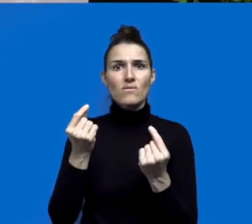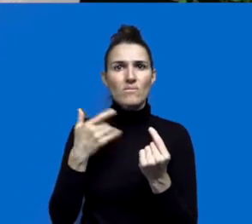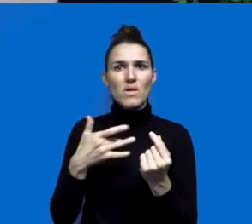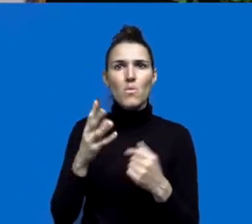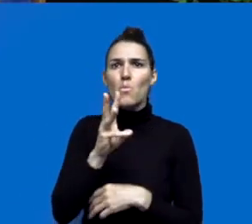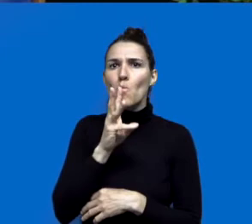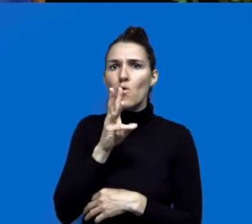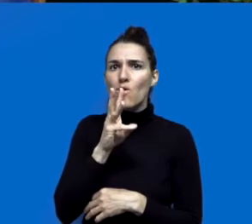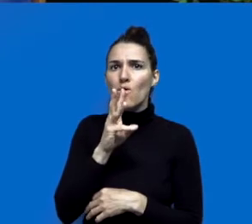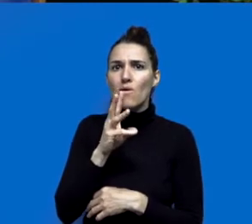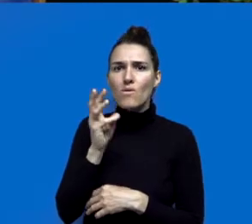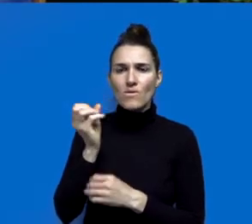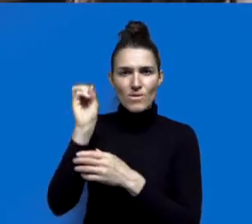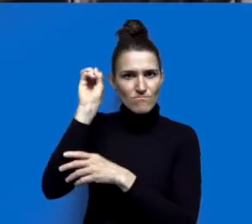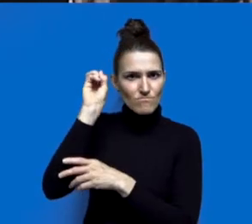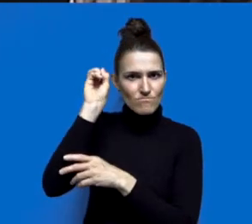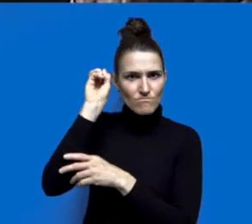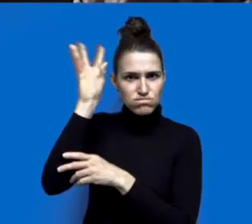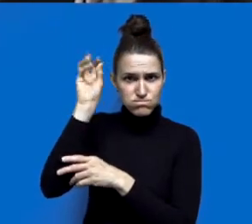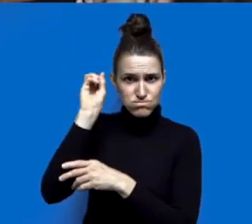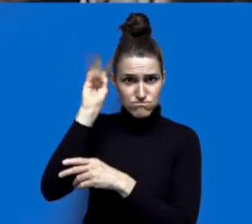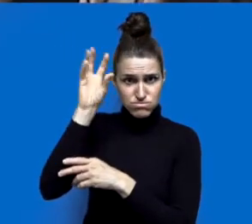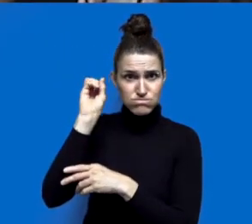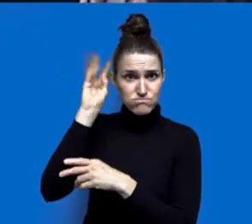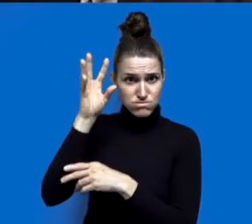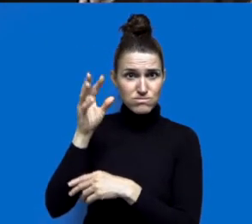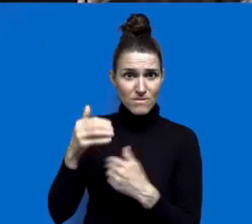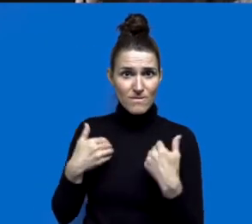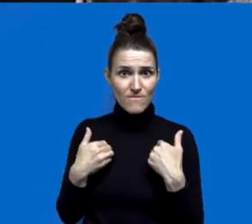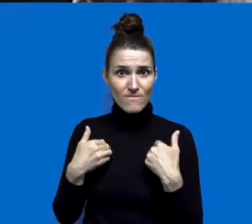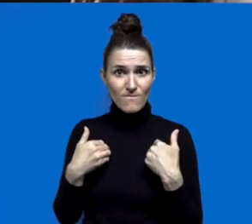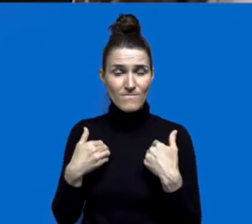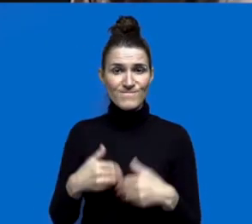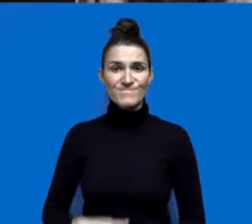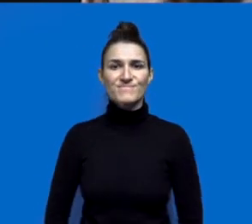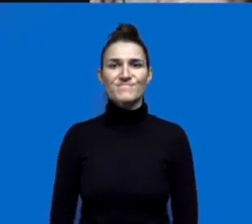whale. And our whale is spouting in the water.